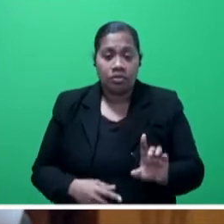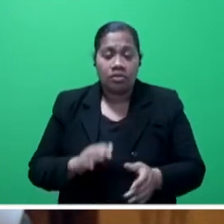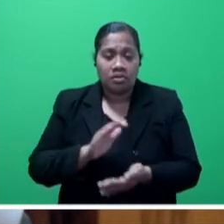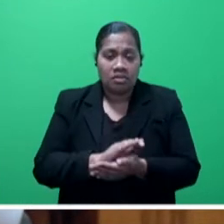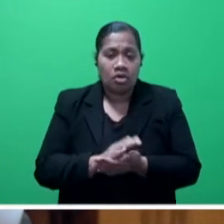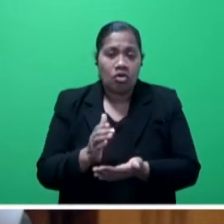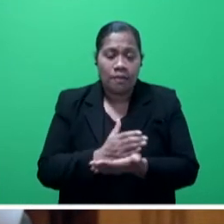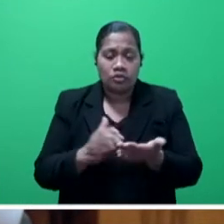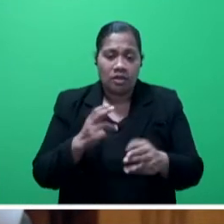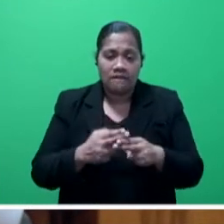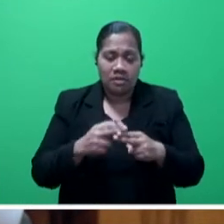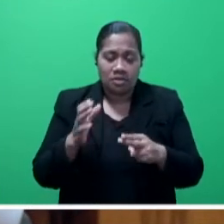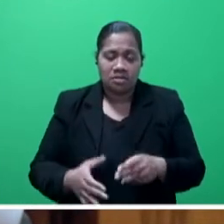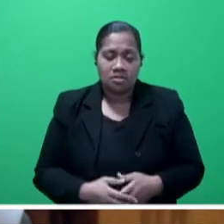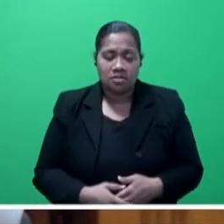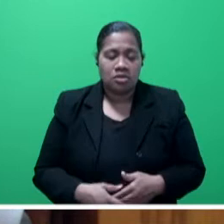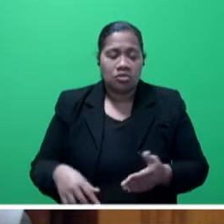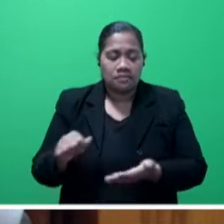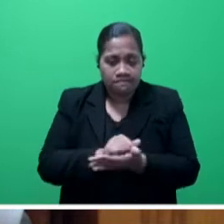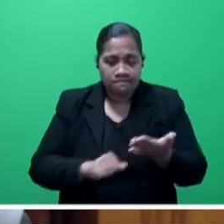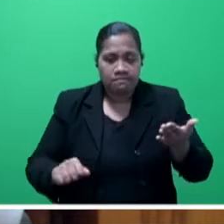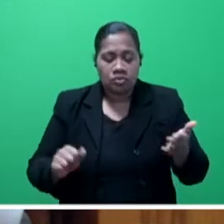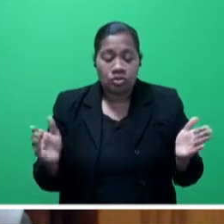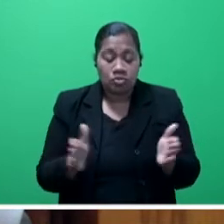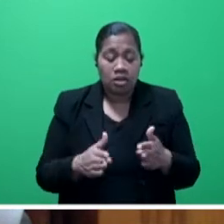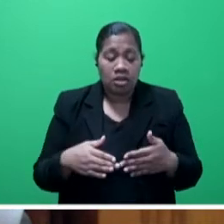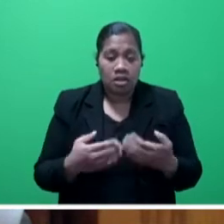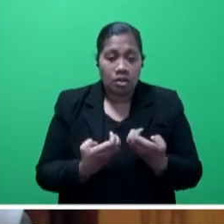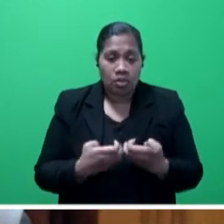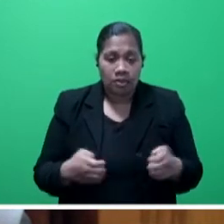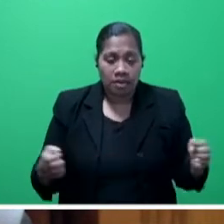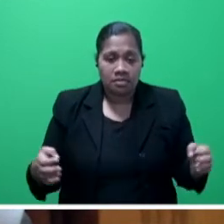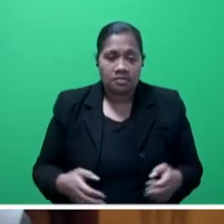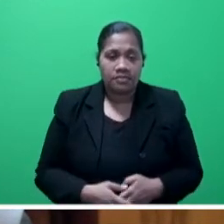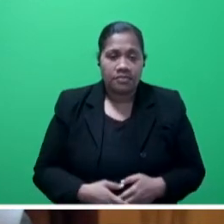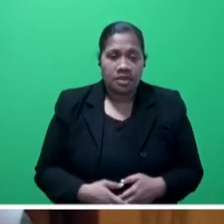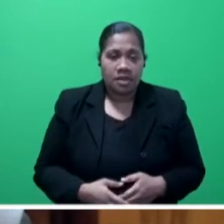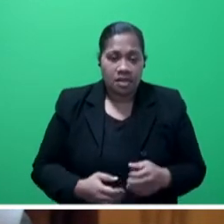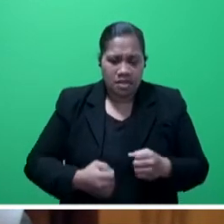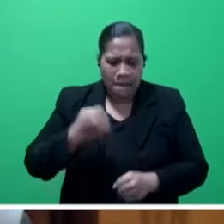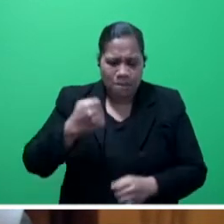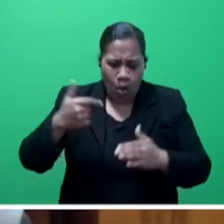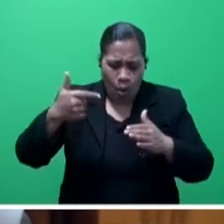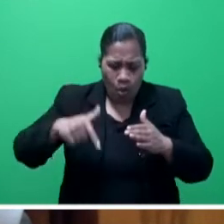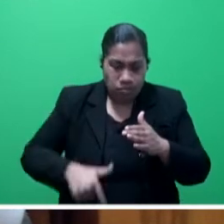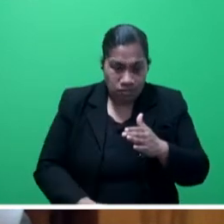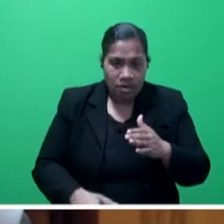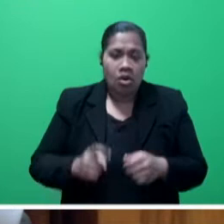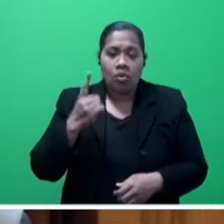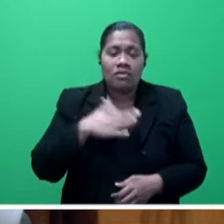Yangona commercial farmers to purchase small equipments. Borehole support, Mr. Speaker, say $109,000